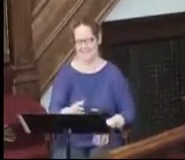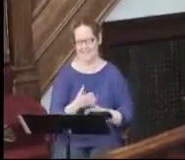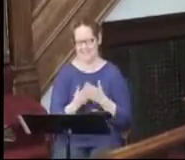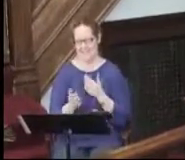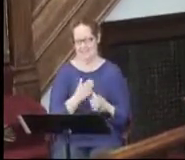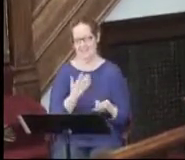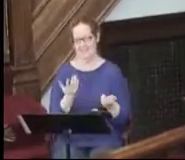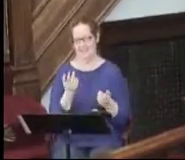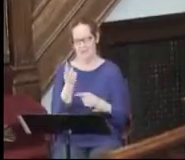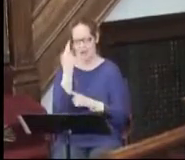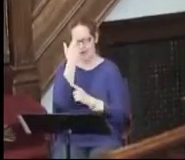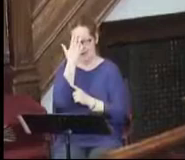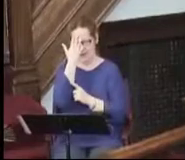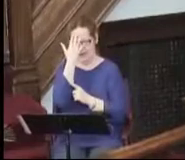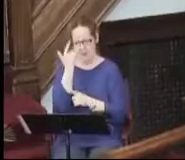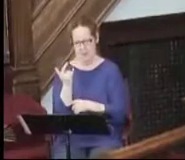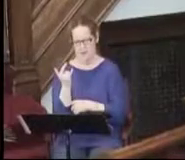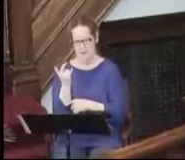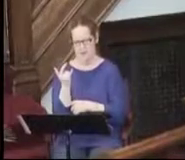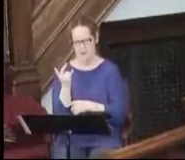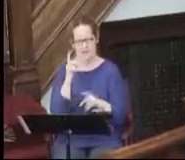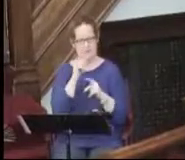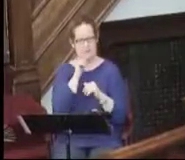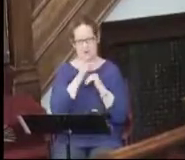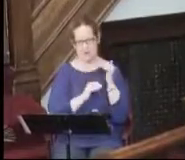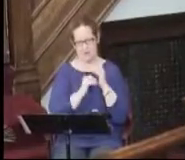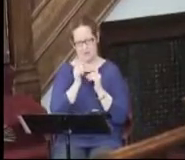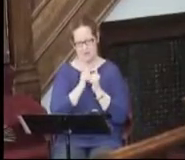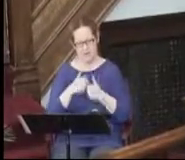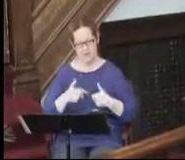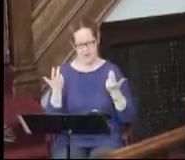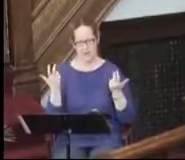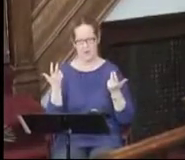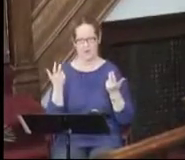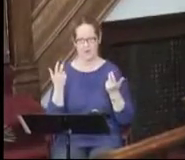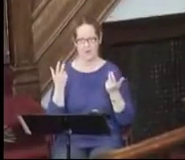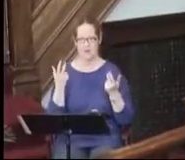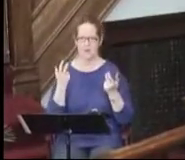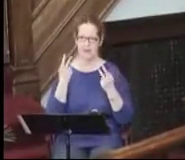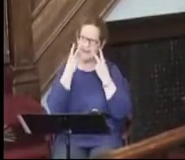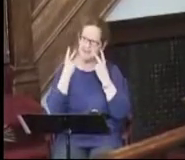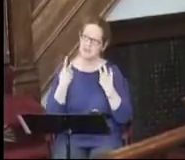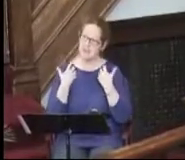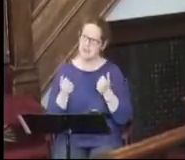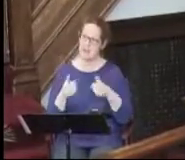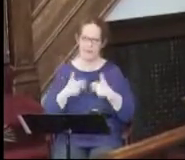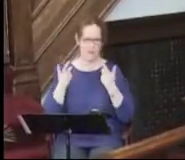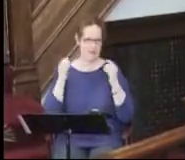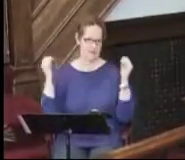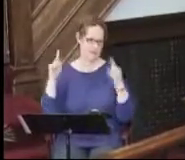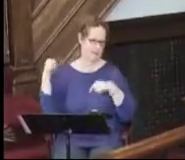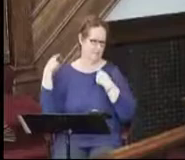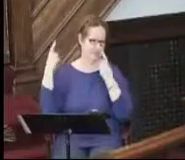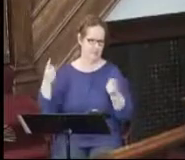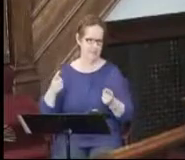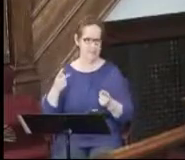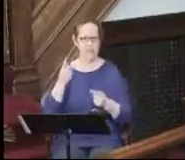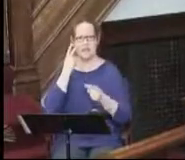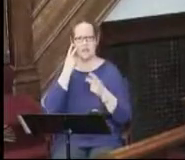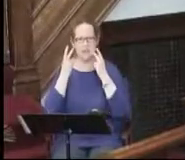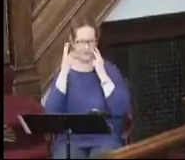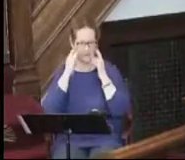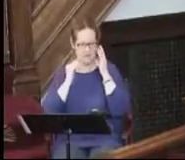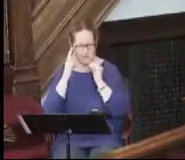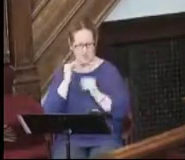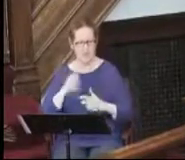And I think one of the reasons why people are uncomfortable with anger is they've never seen healthy anger. They've only experienced anger